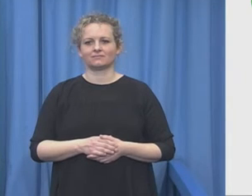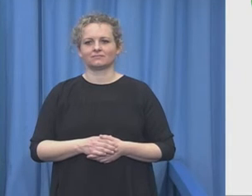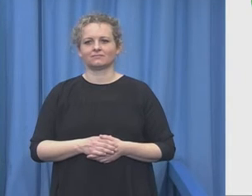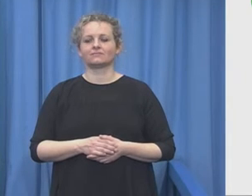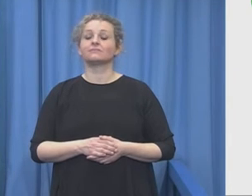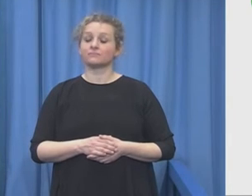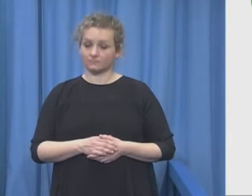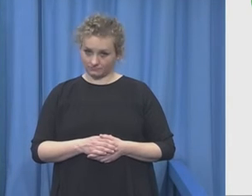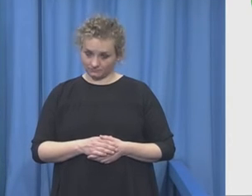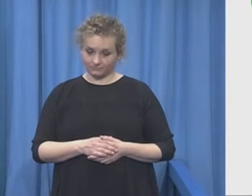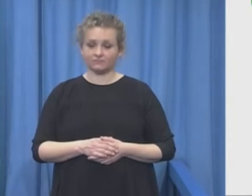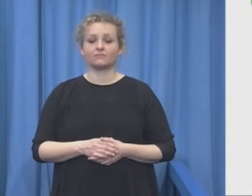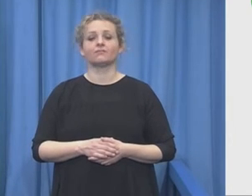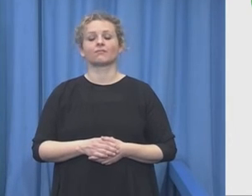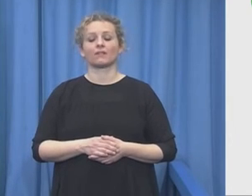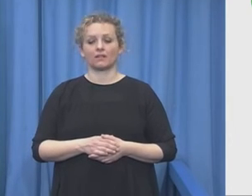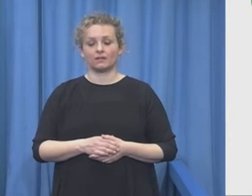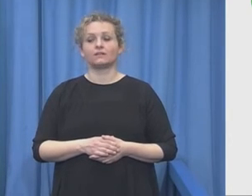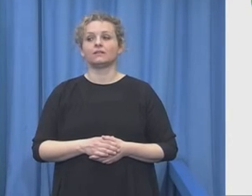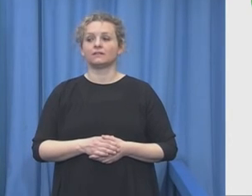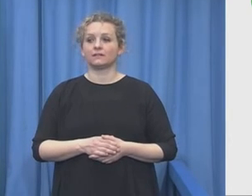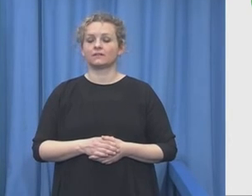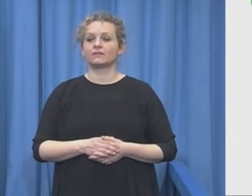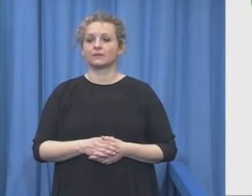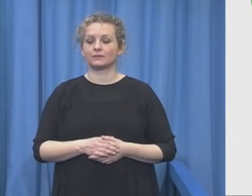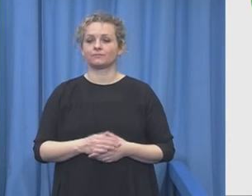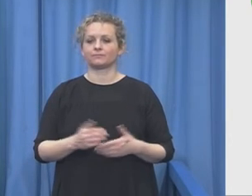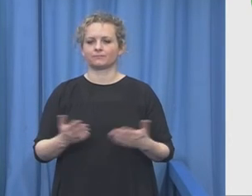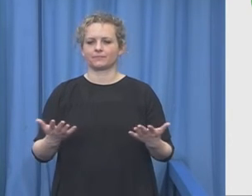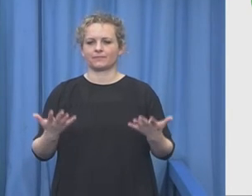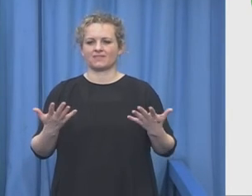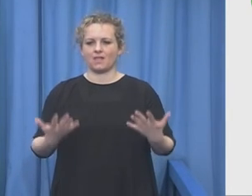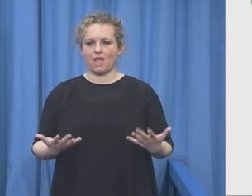That space, where we are now,